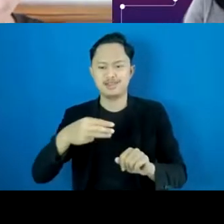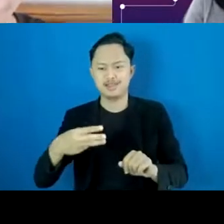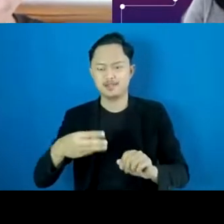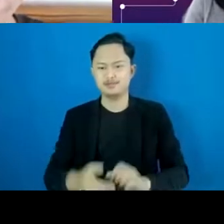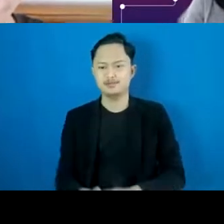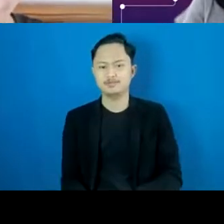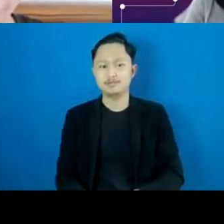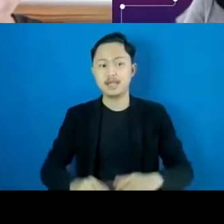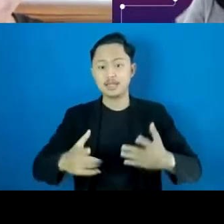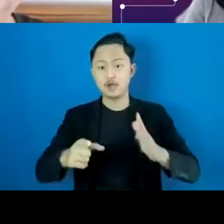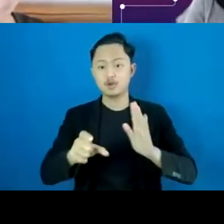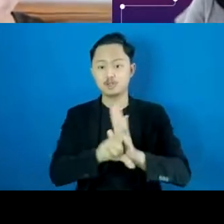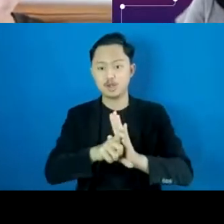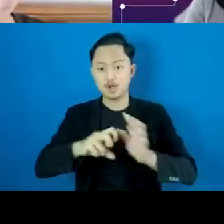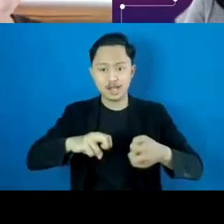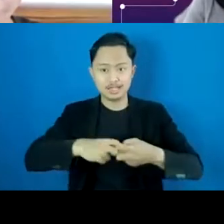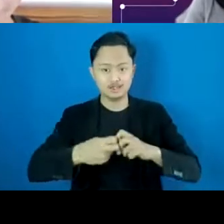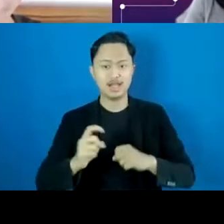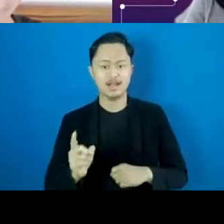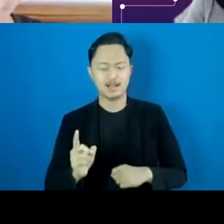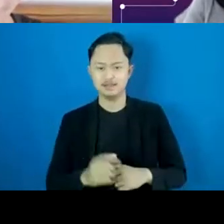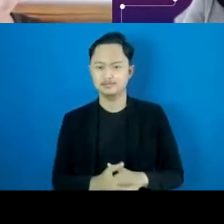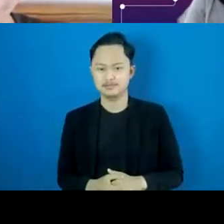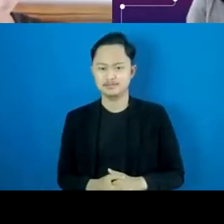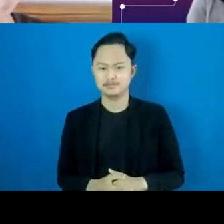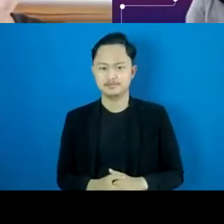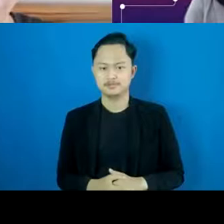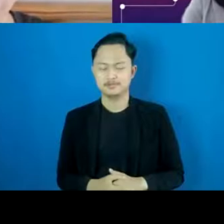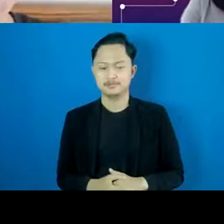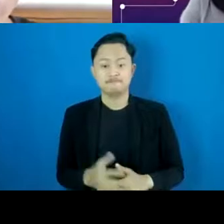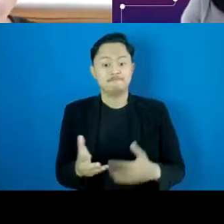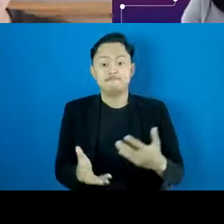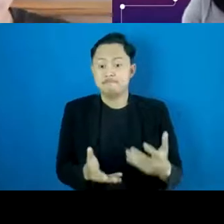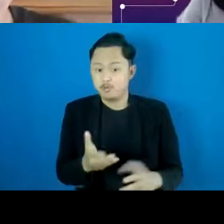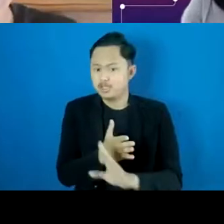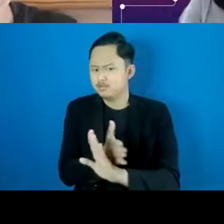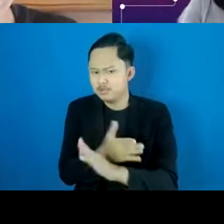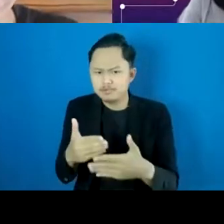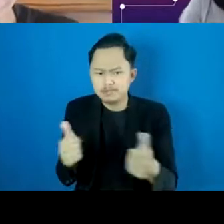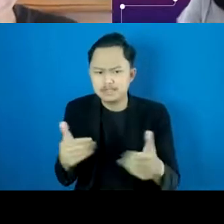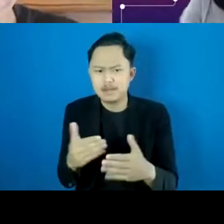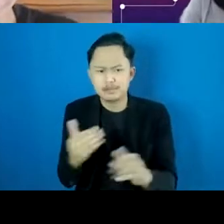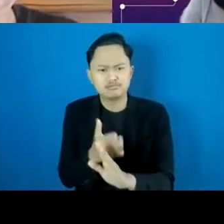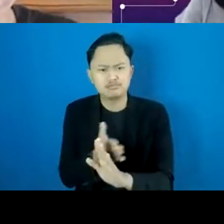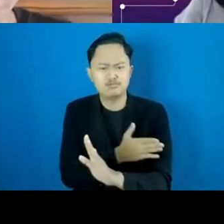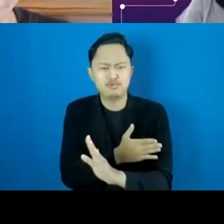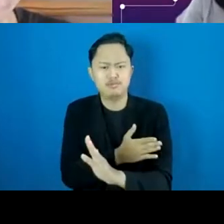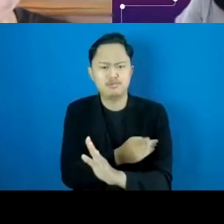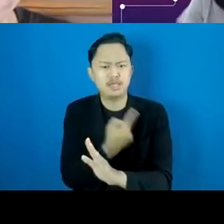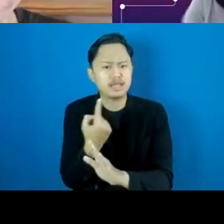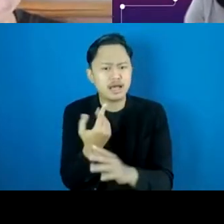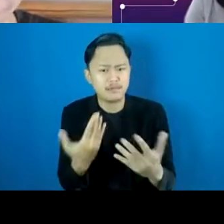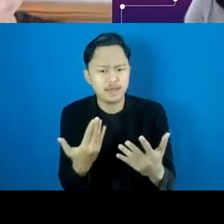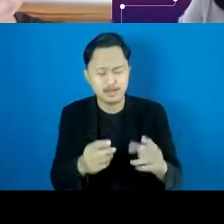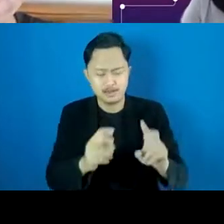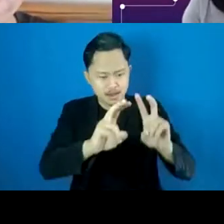done, at least the initial deployment, where we do this analysis, deploy, knowing the risks at least,